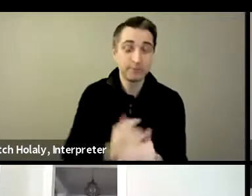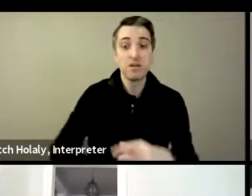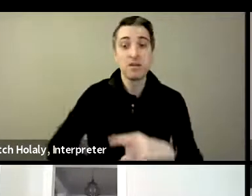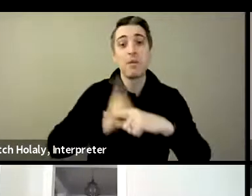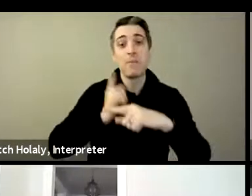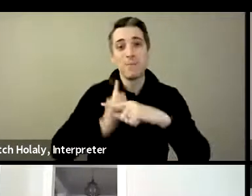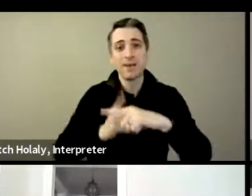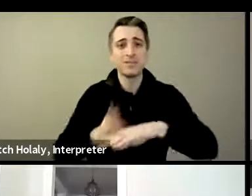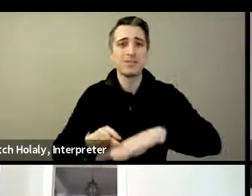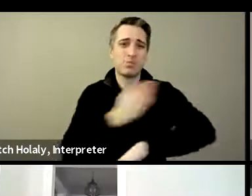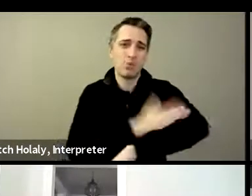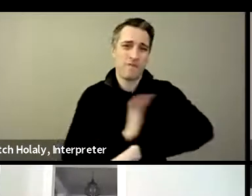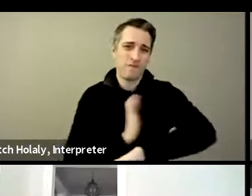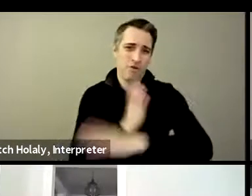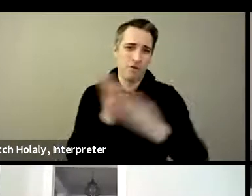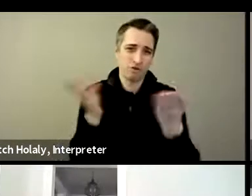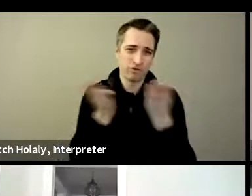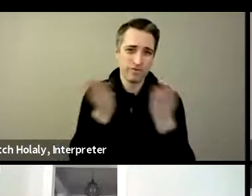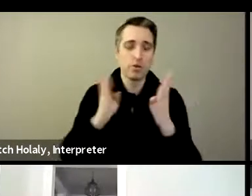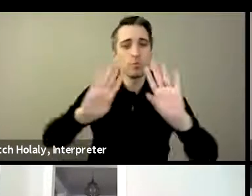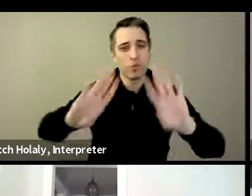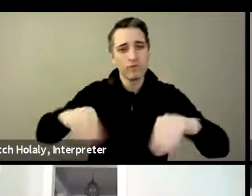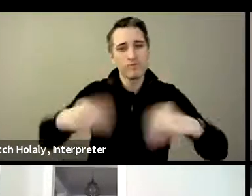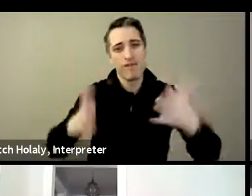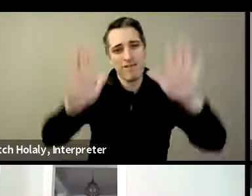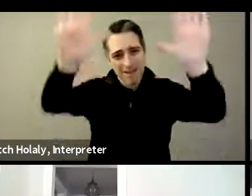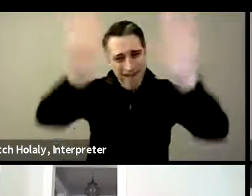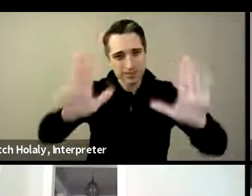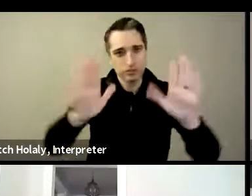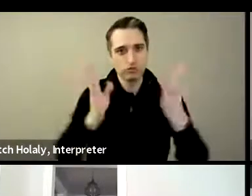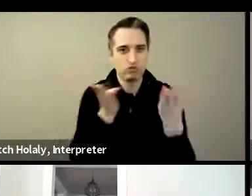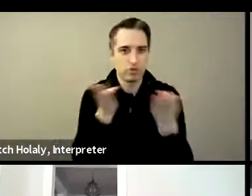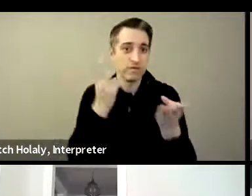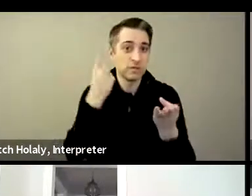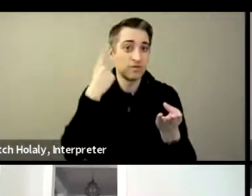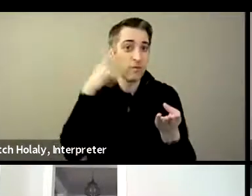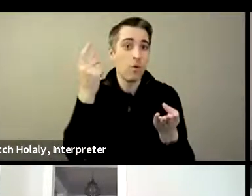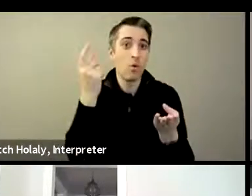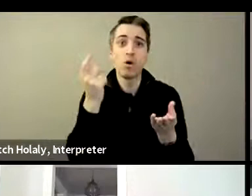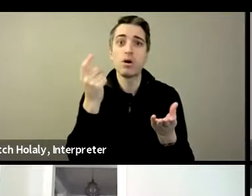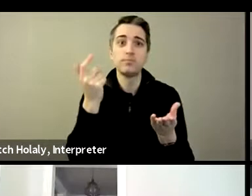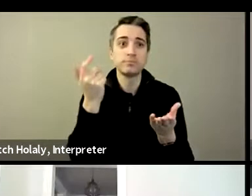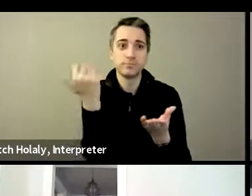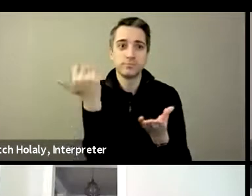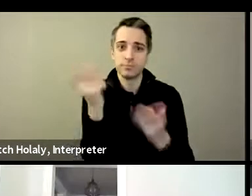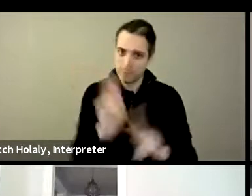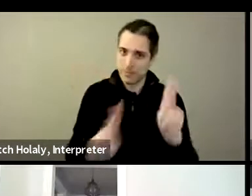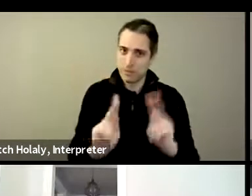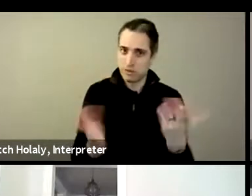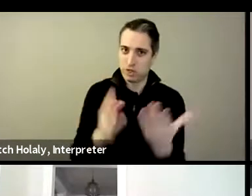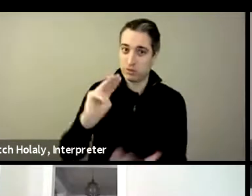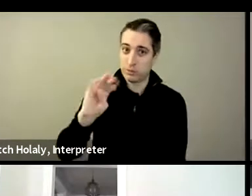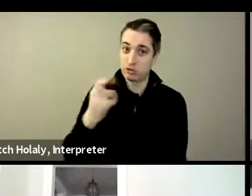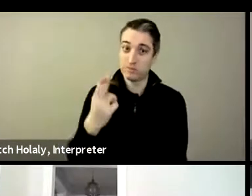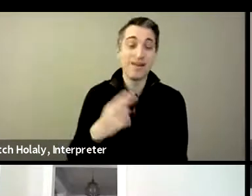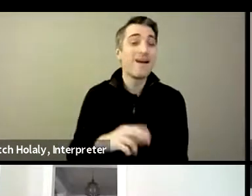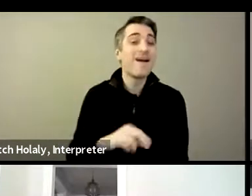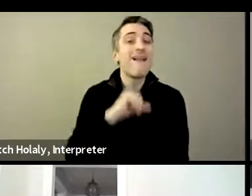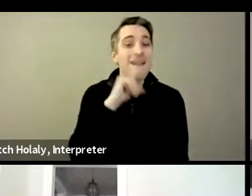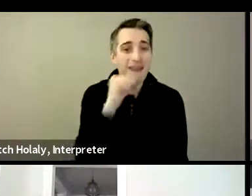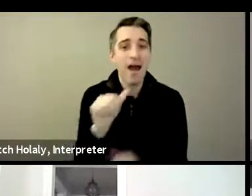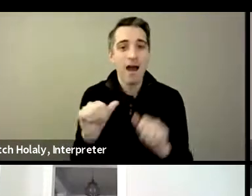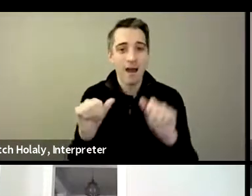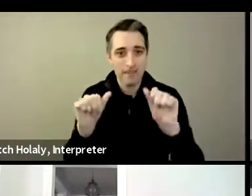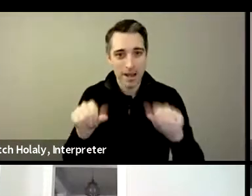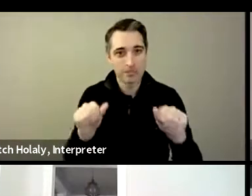delivery and provide excellent service to our residents and claimants of the state. Certainly none of this will be possible if we don't first